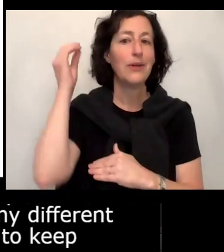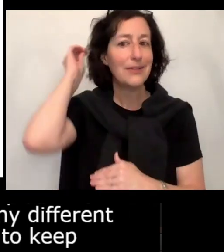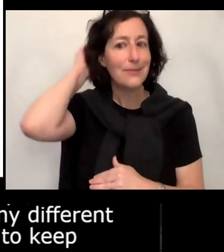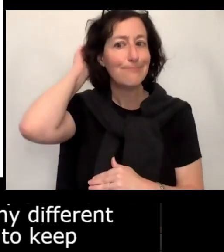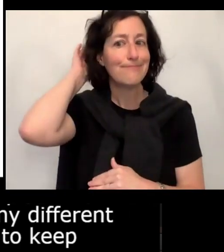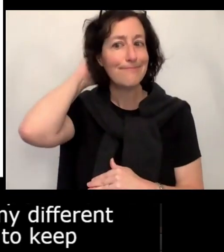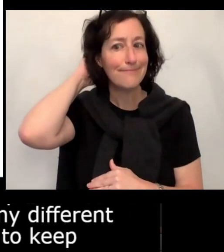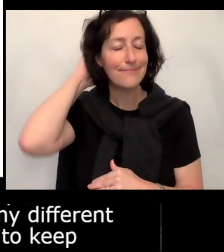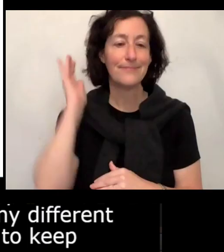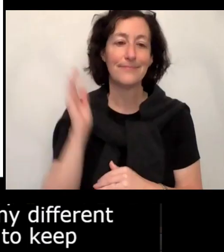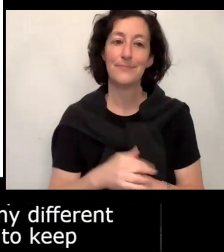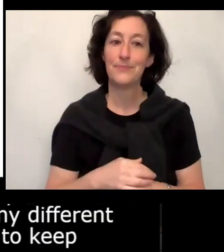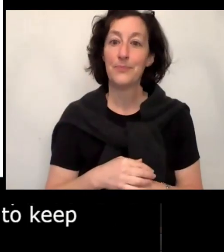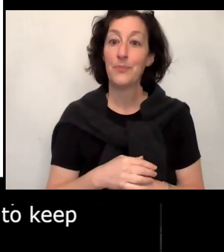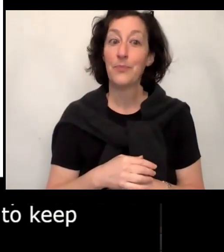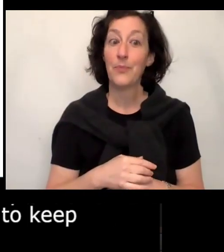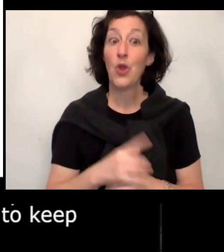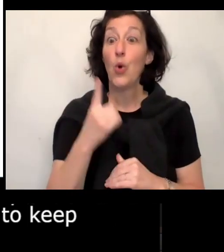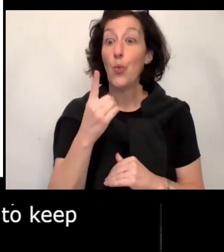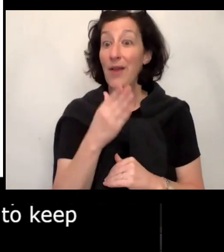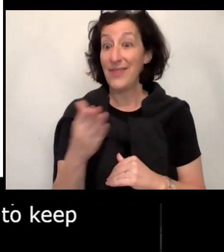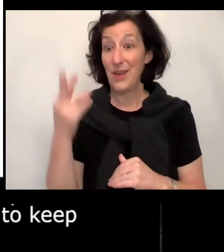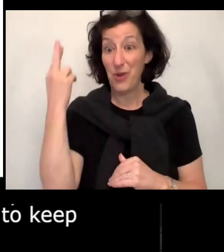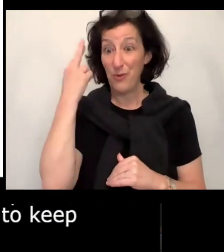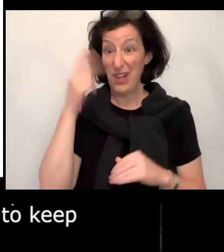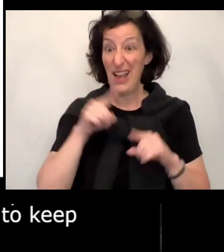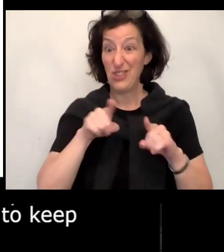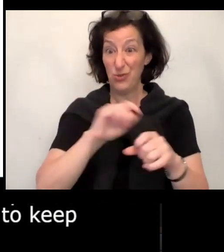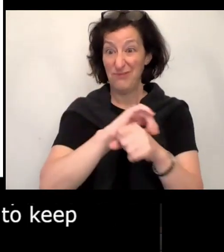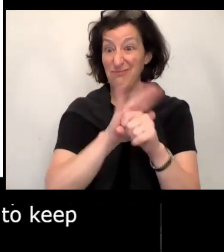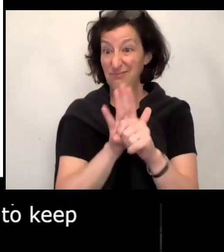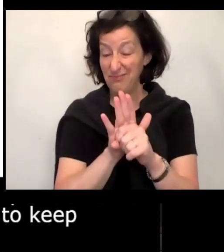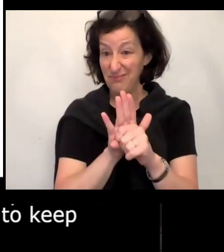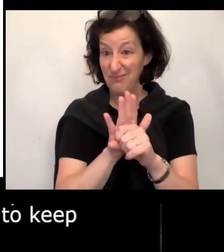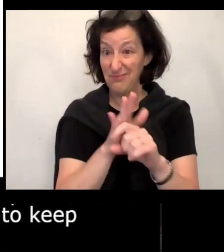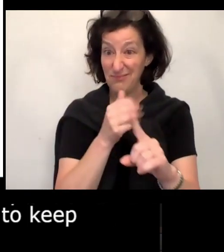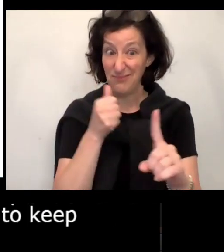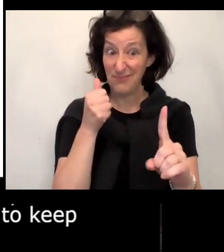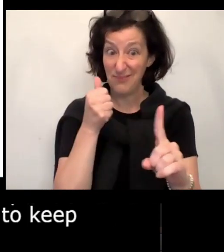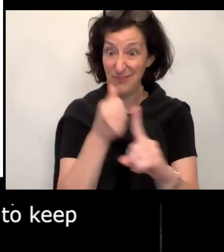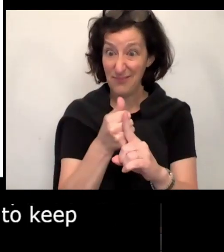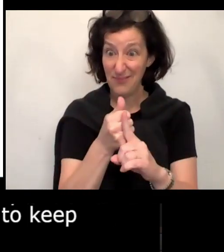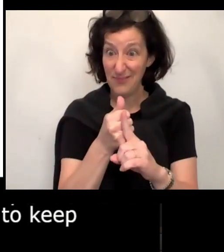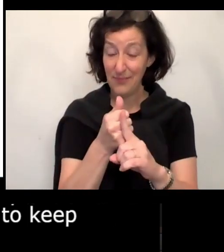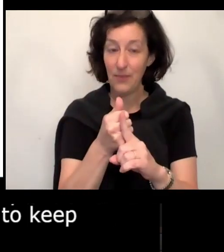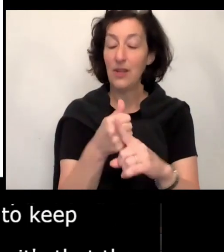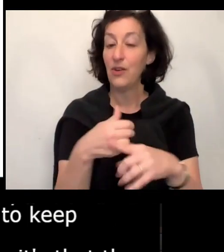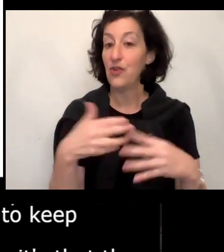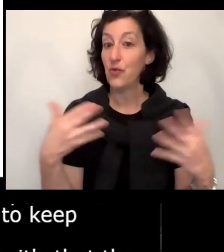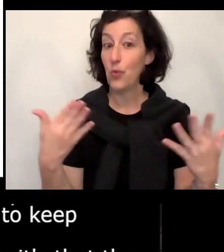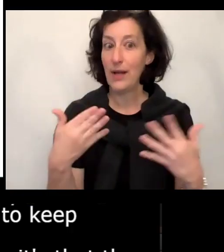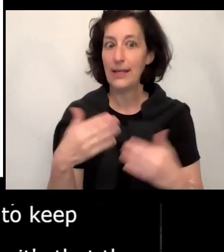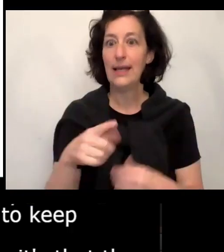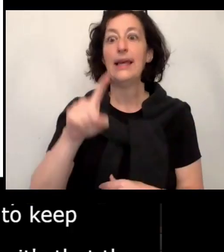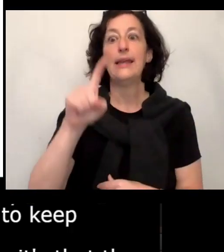If there's one thing we've learned in the pandemic, it's that the need for